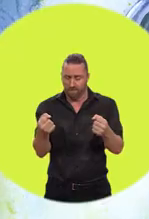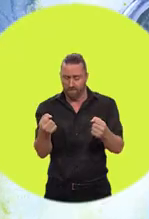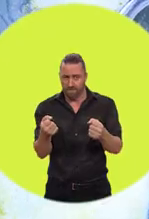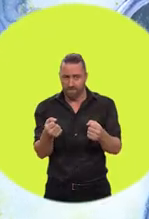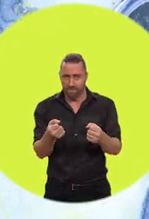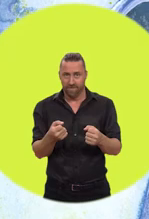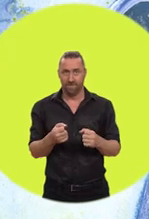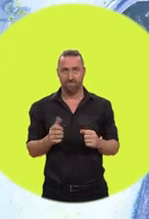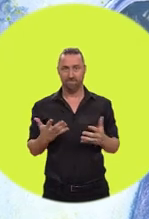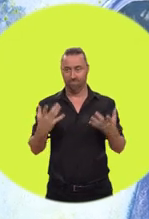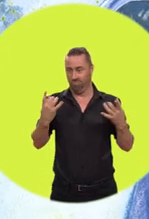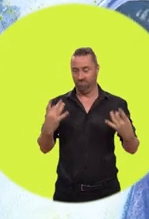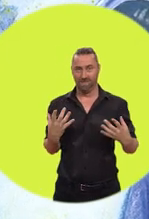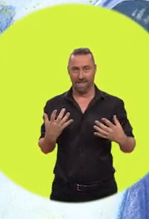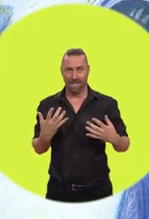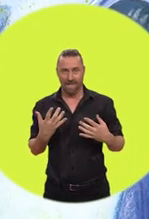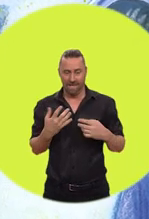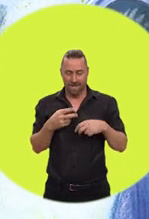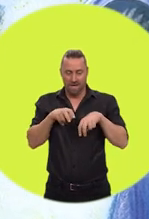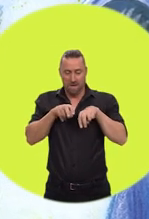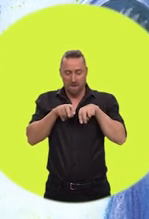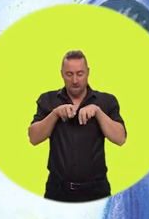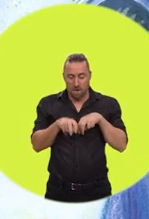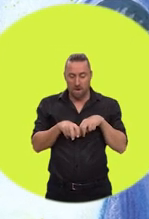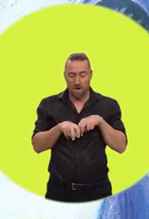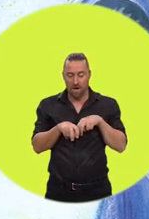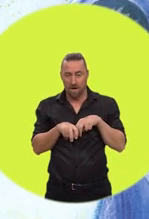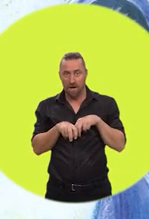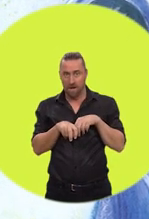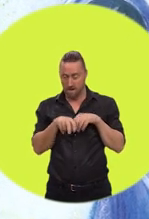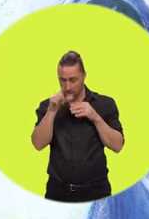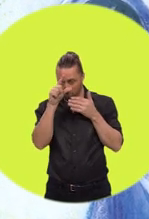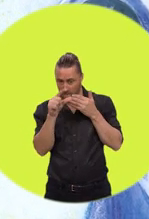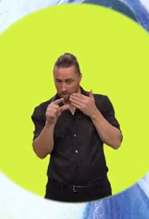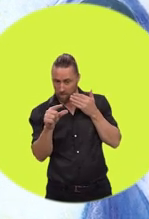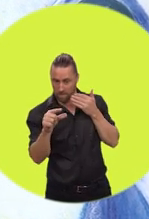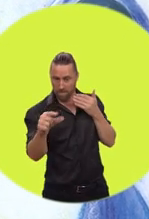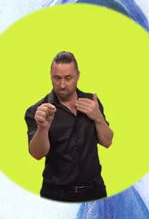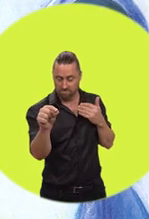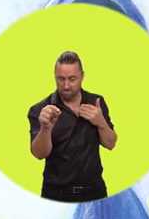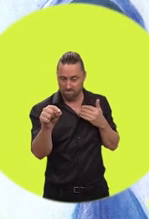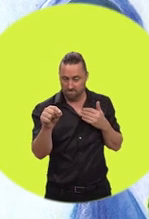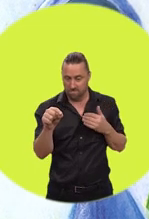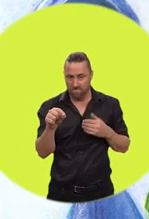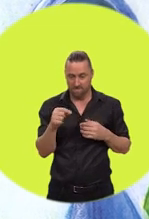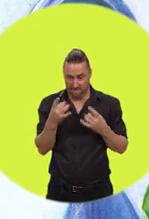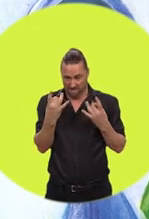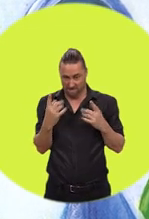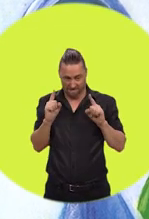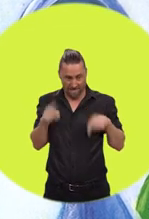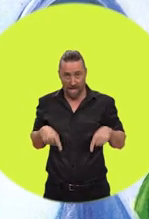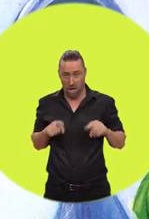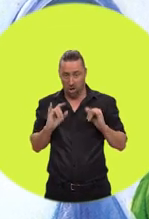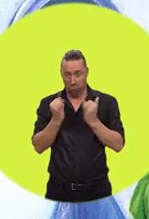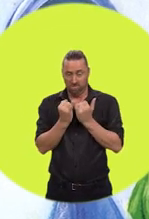At the top of the rubbish pile, the two friends sat for a moment at the starting line, sandwiched between the piles of